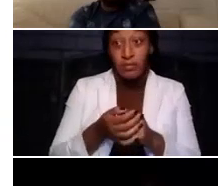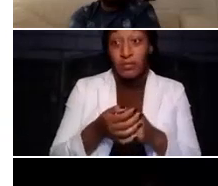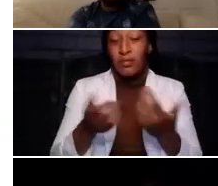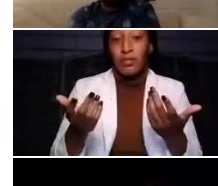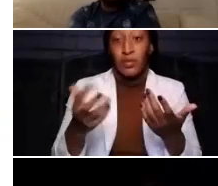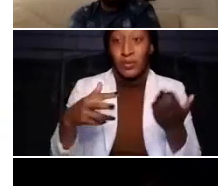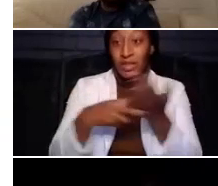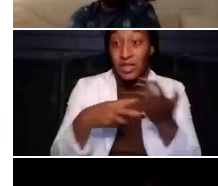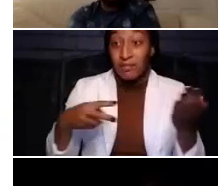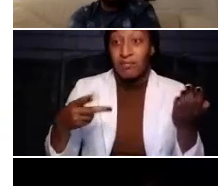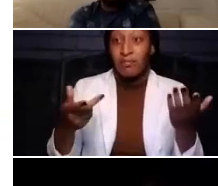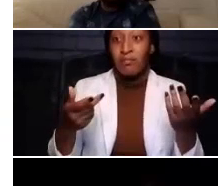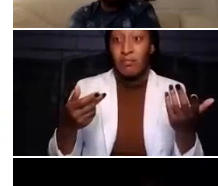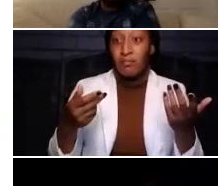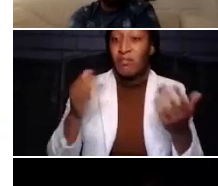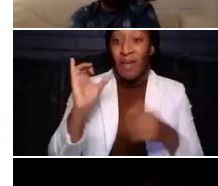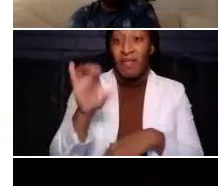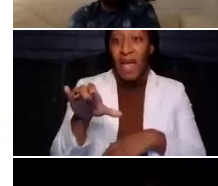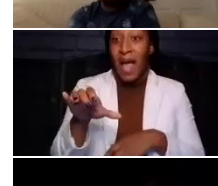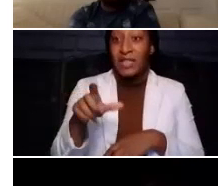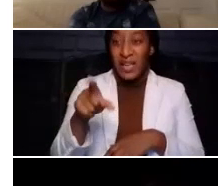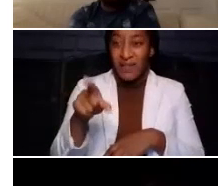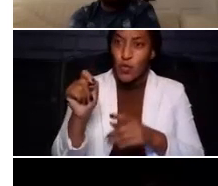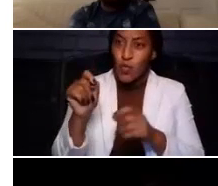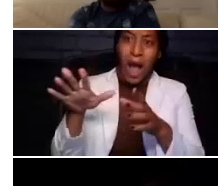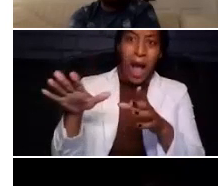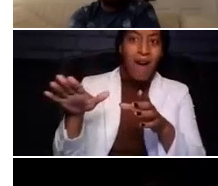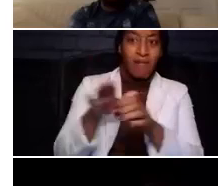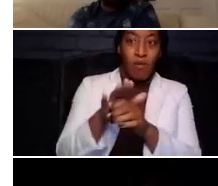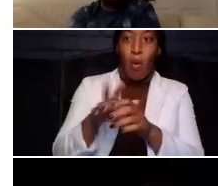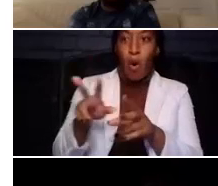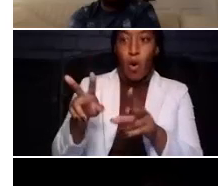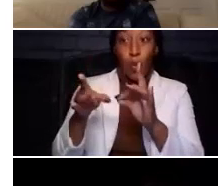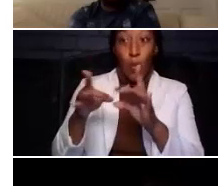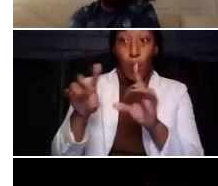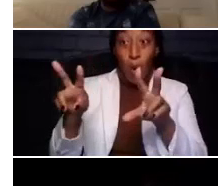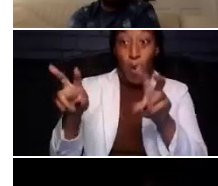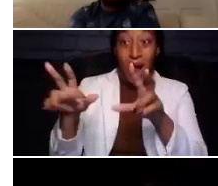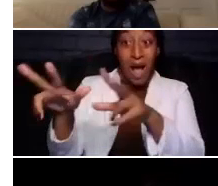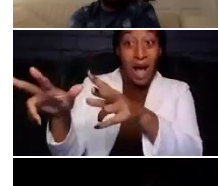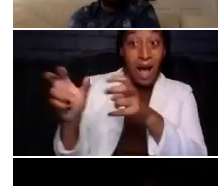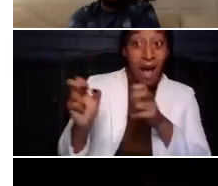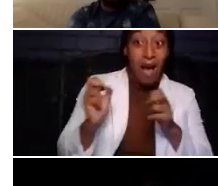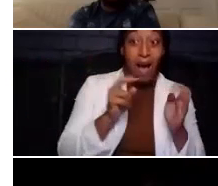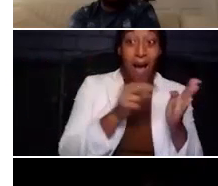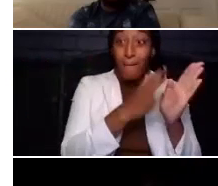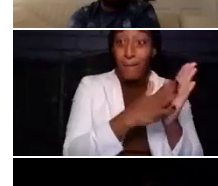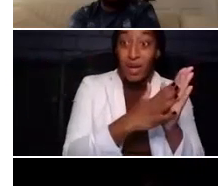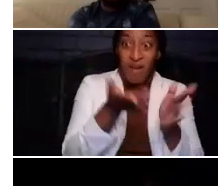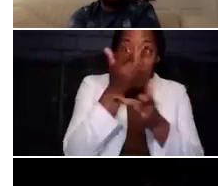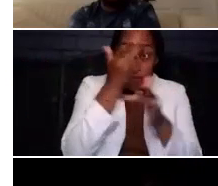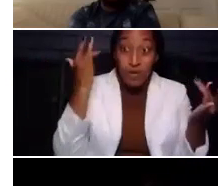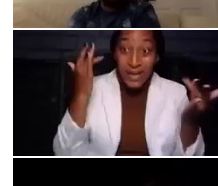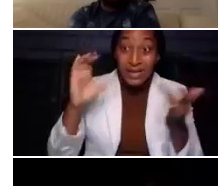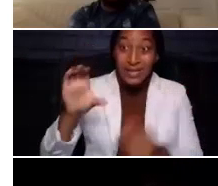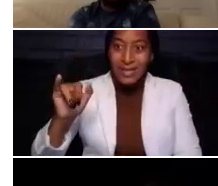I think most folks know if they copy something word for word, that's plagiarism. But here's the other thing that gets students in